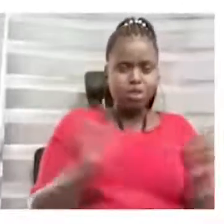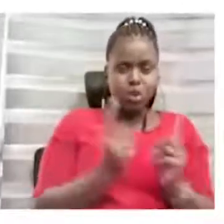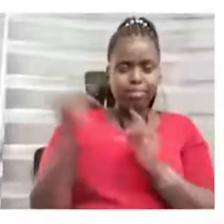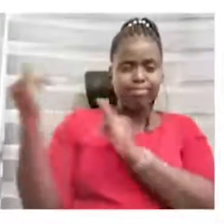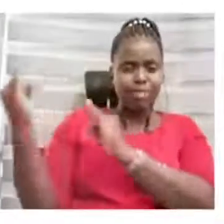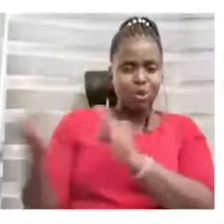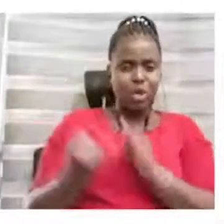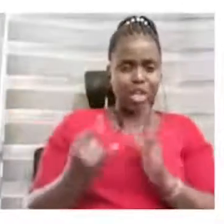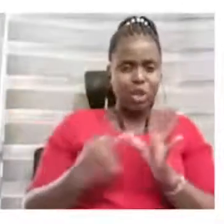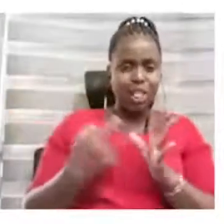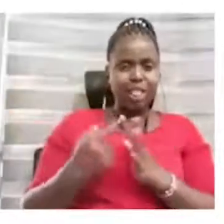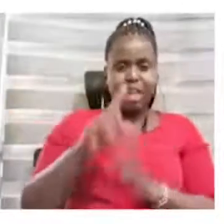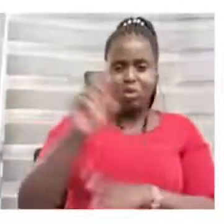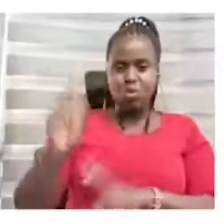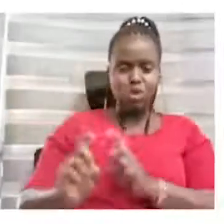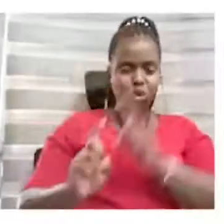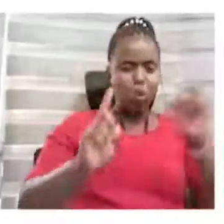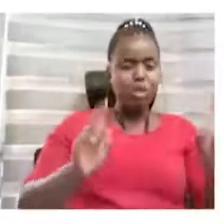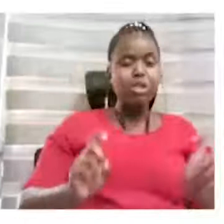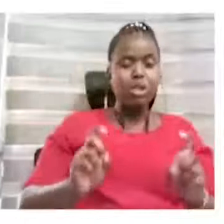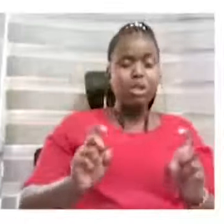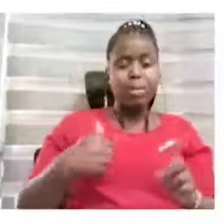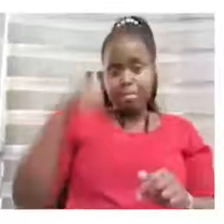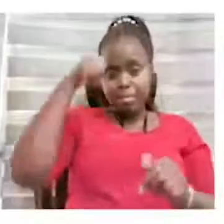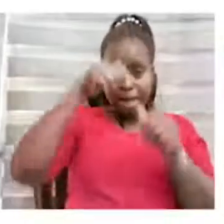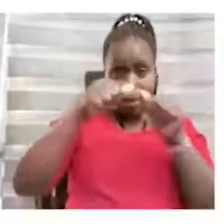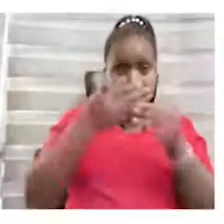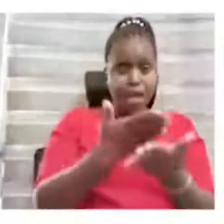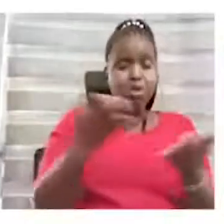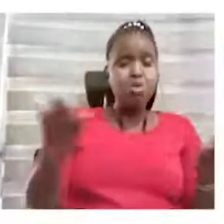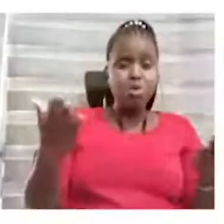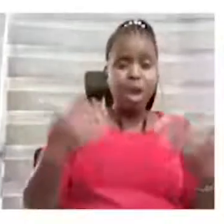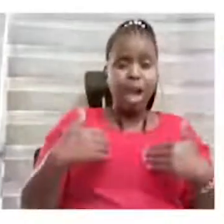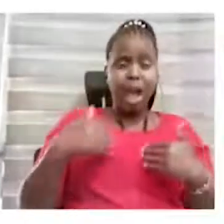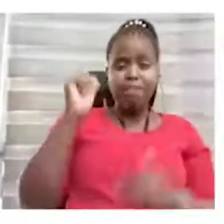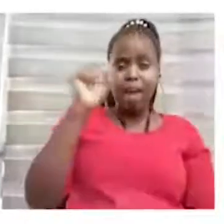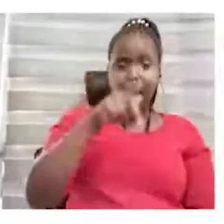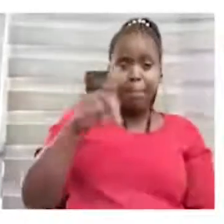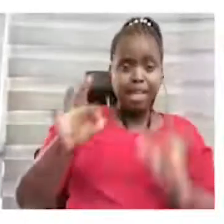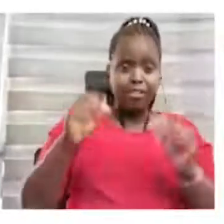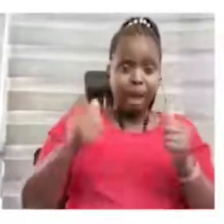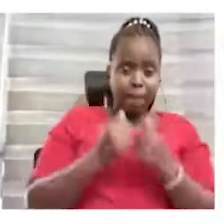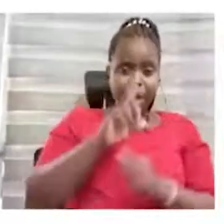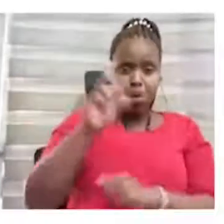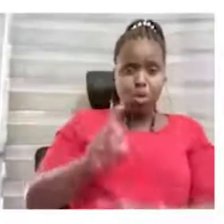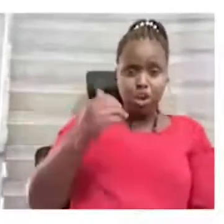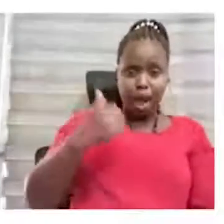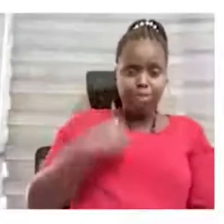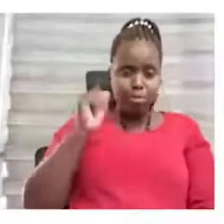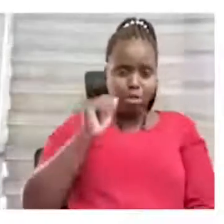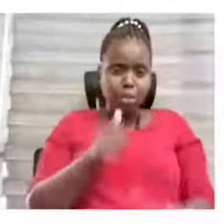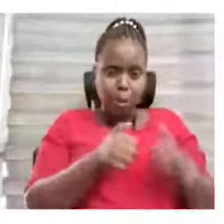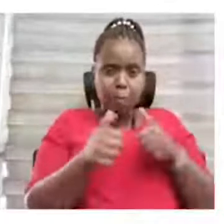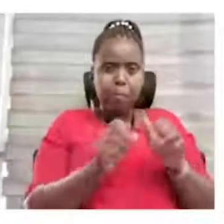have some questions. I should remind you to use the Slido app if you have questions. We'll be taking that also and weaving it into